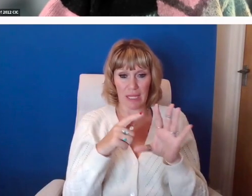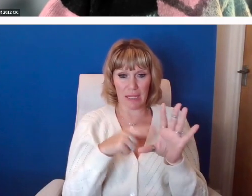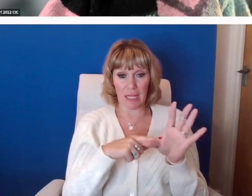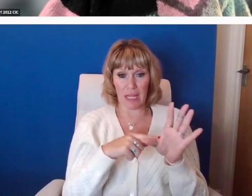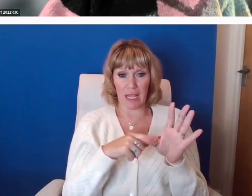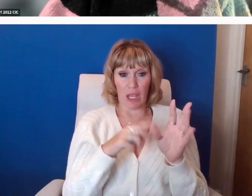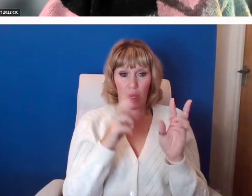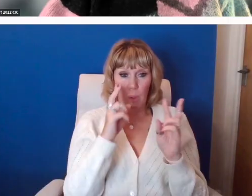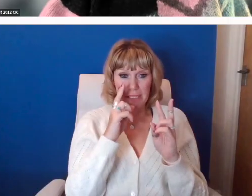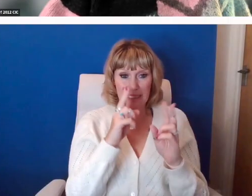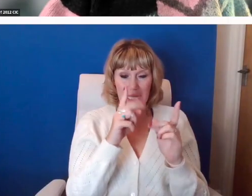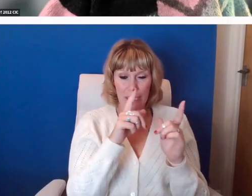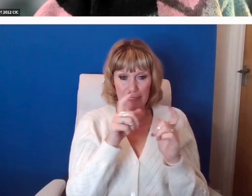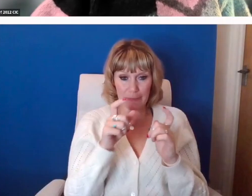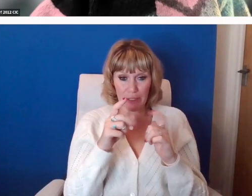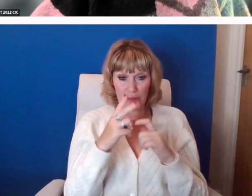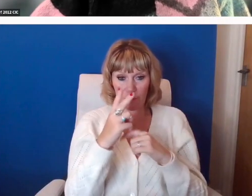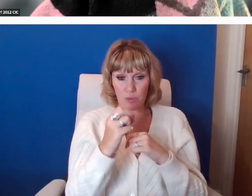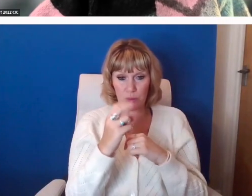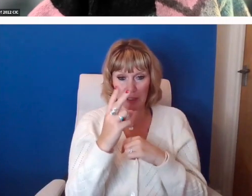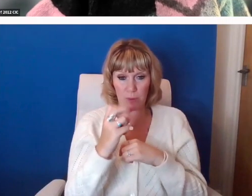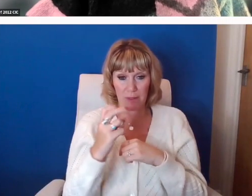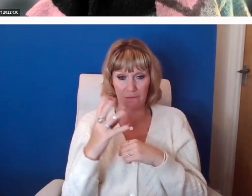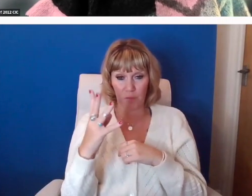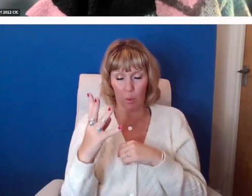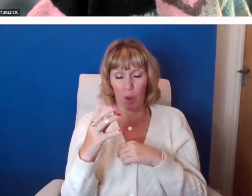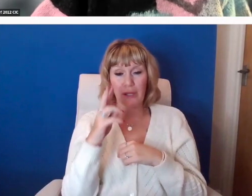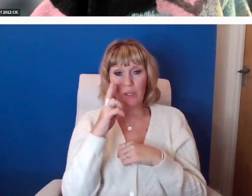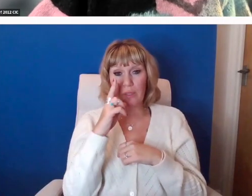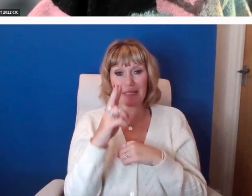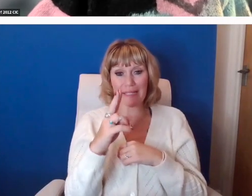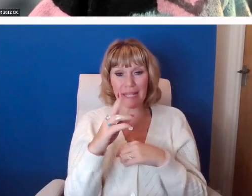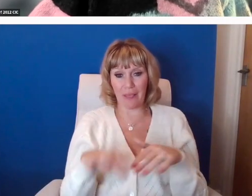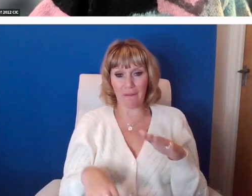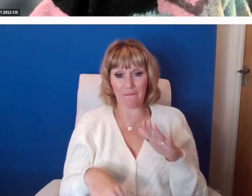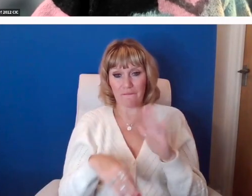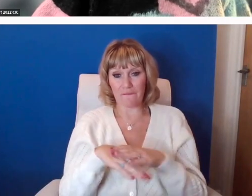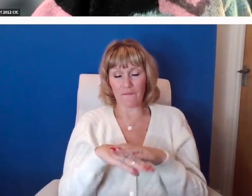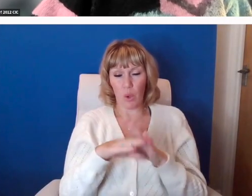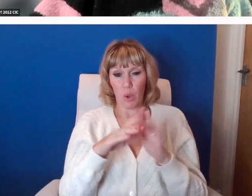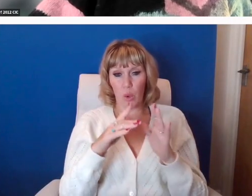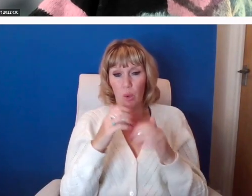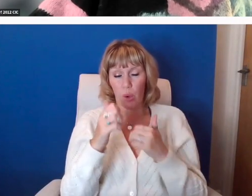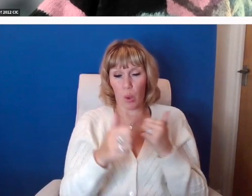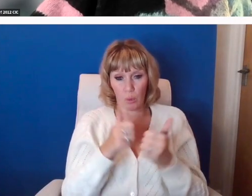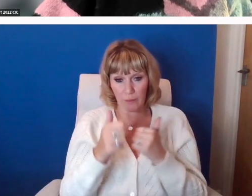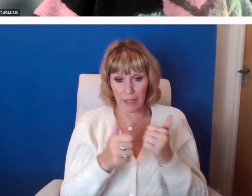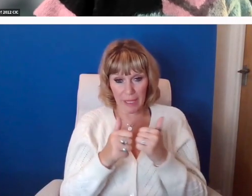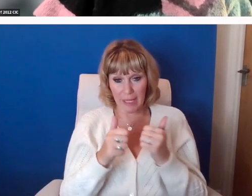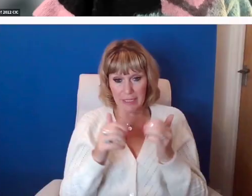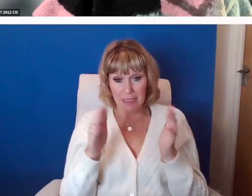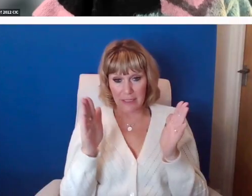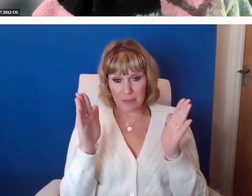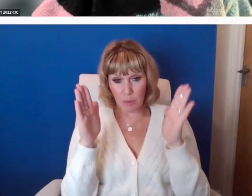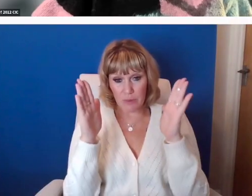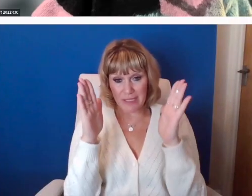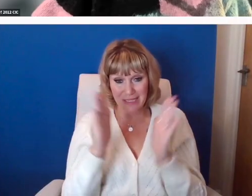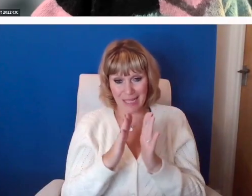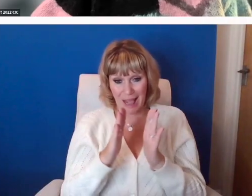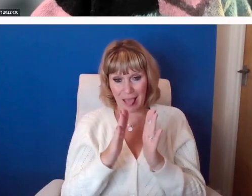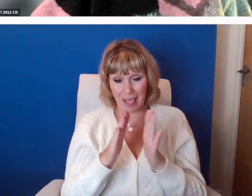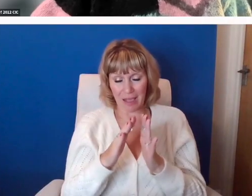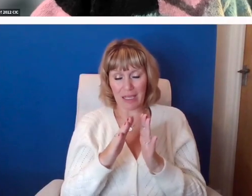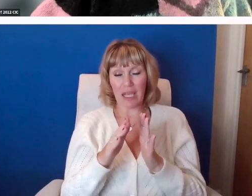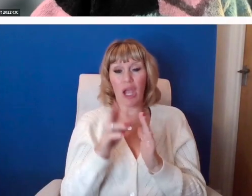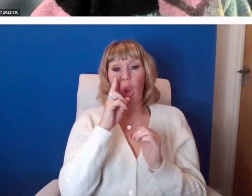I'm just going to click on that so you can see the full glory. It's a small scale room scene featuring a skeleton